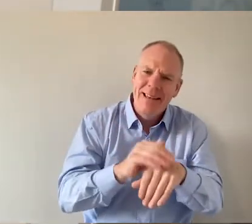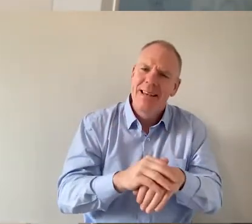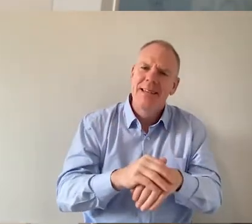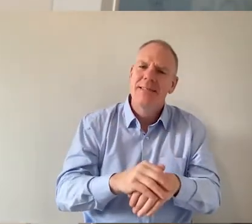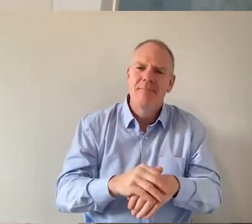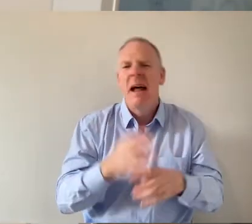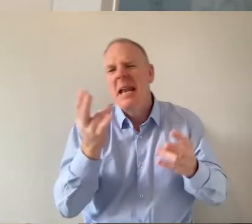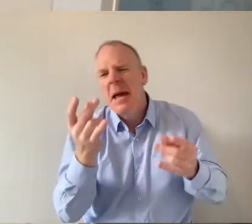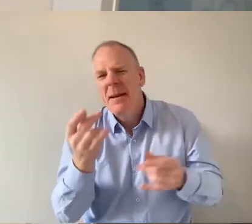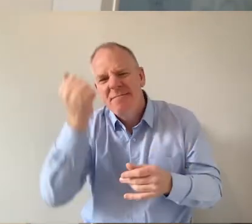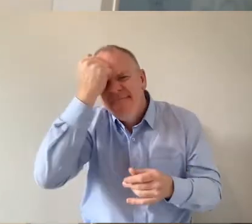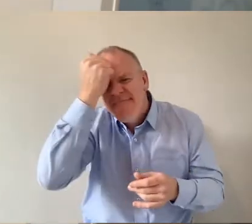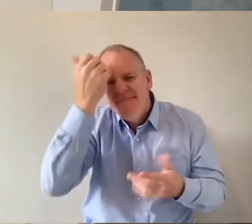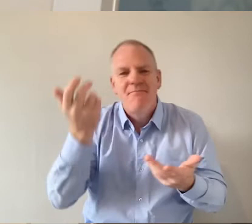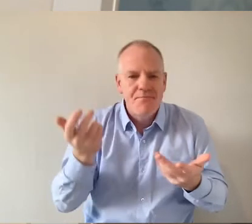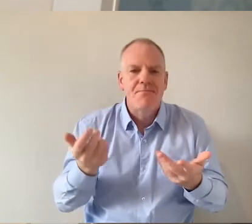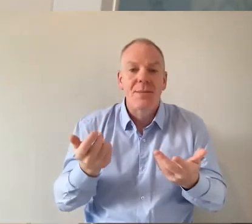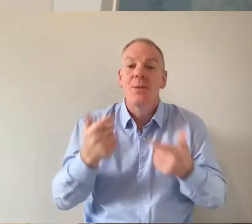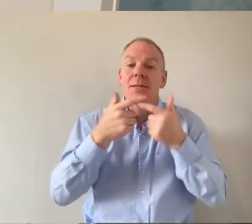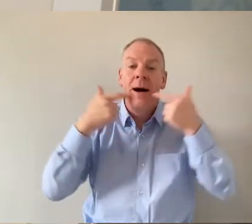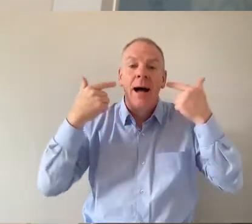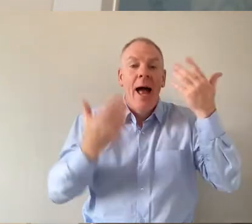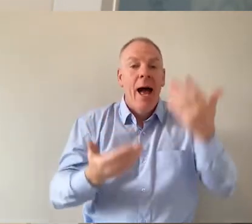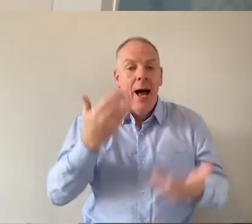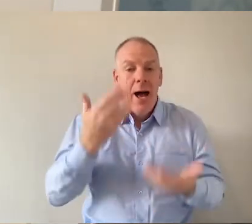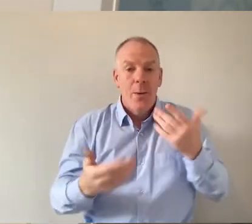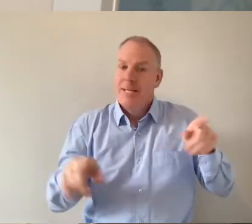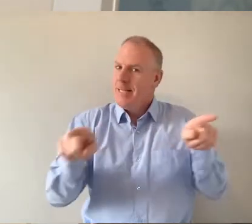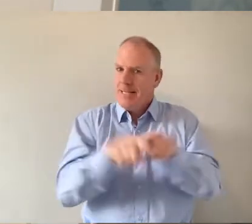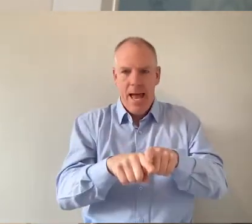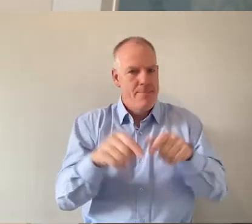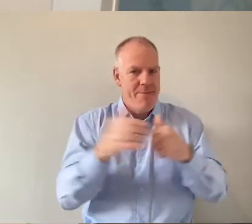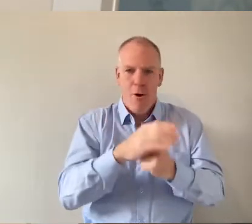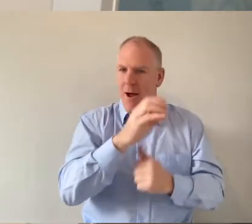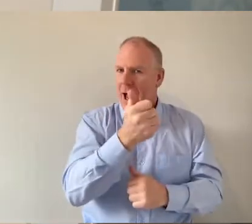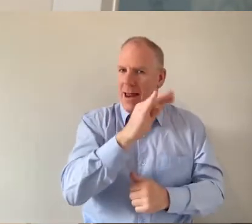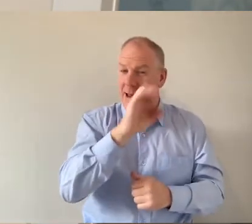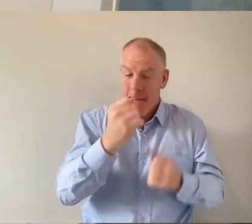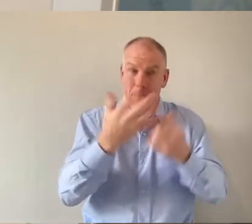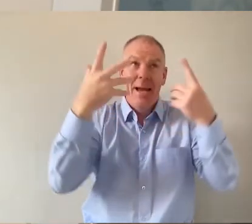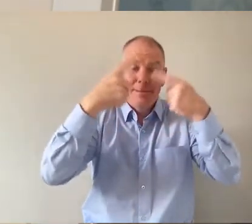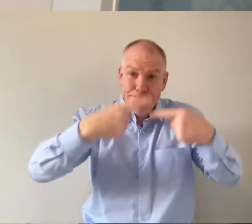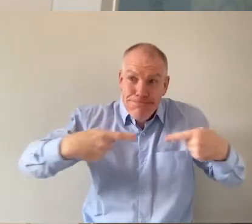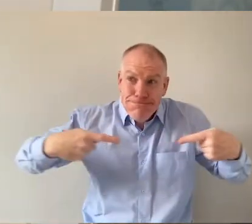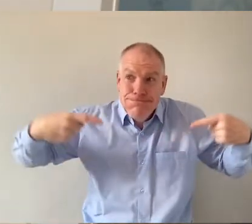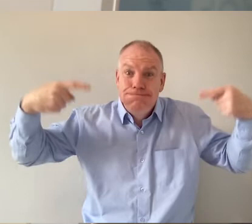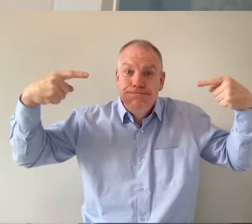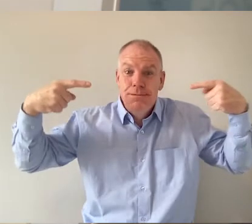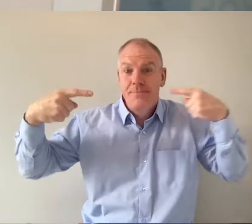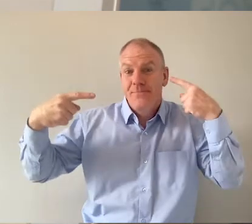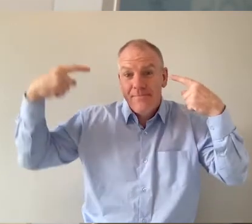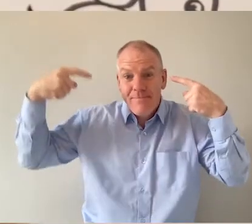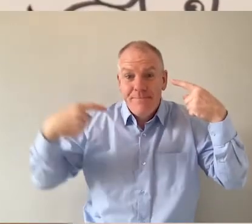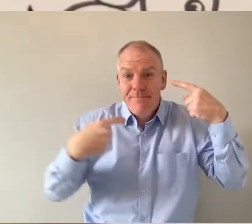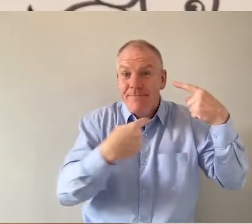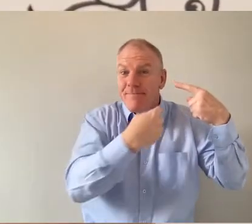bit silly. So to give him a big smile, what I'm going to do is I'm going to do the same thing that I did in Elena, a huge big curve that comes from